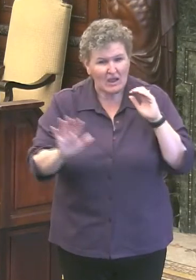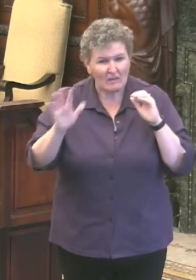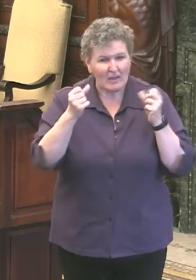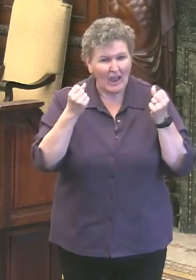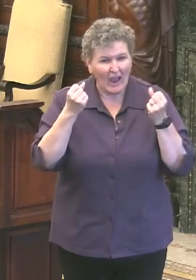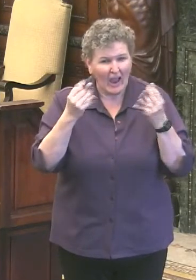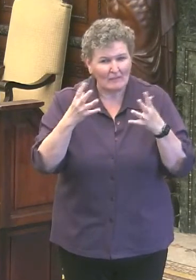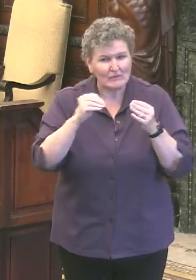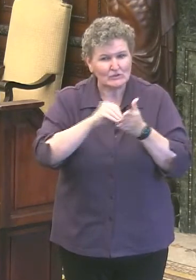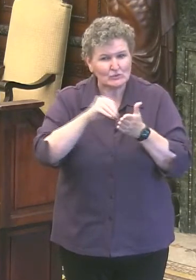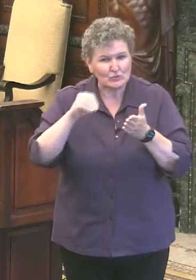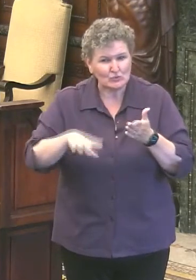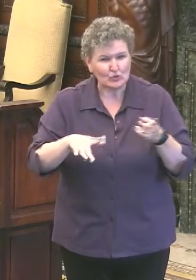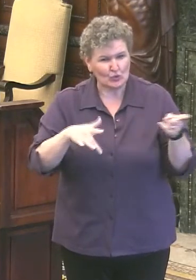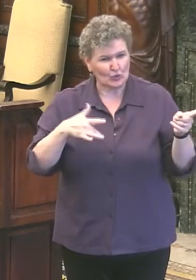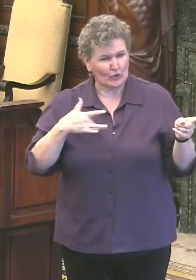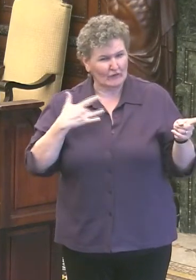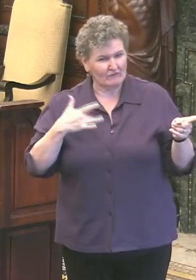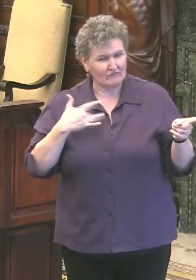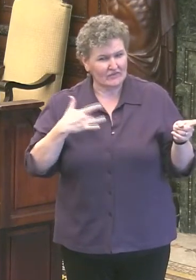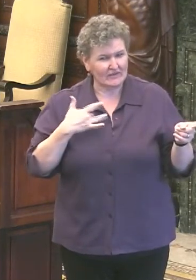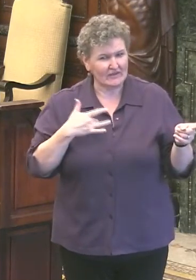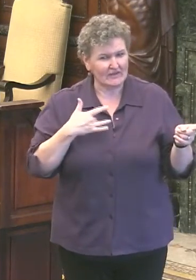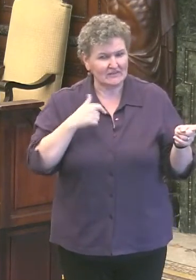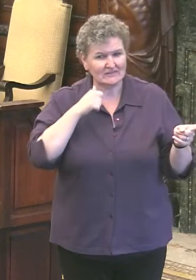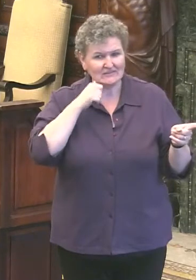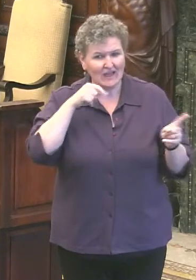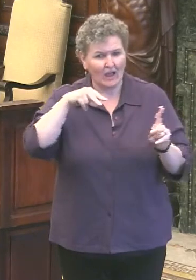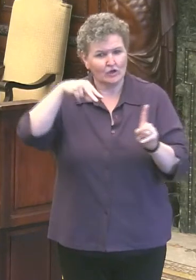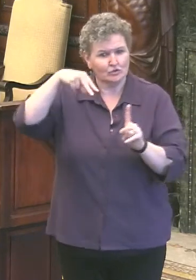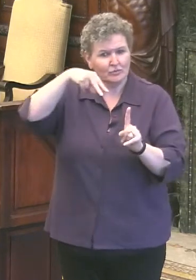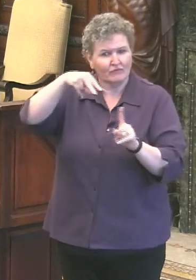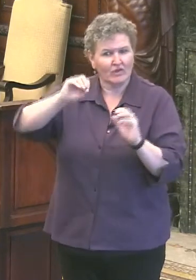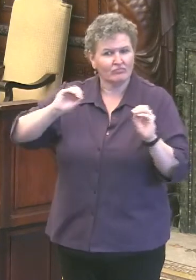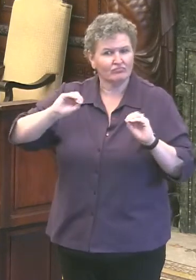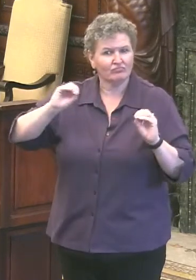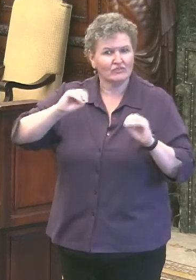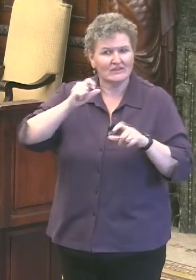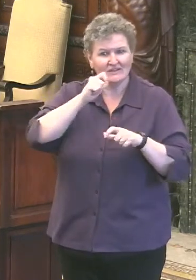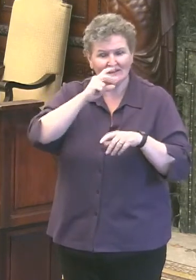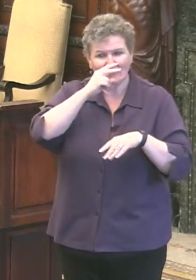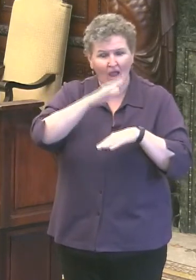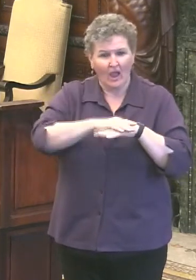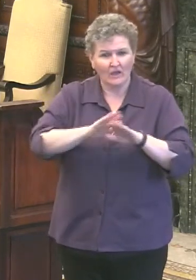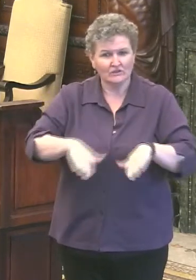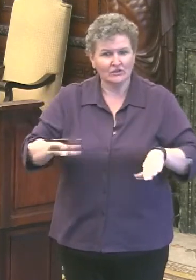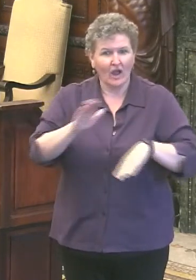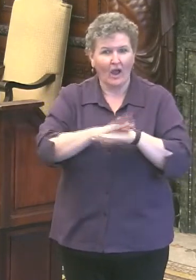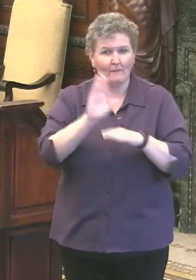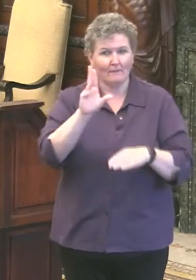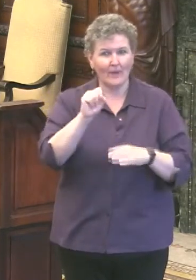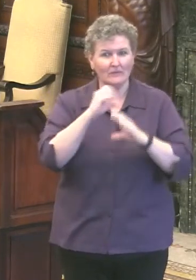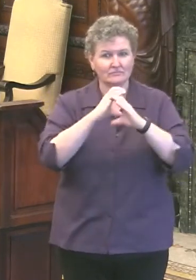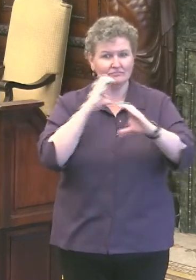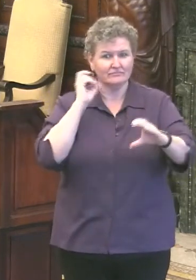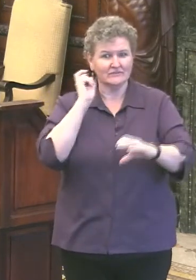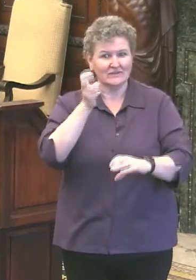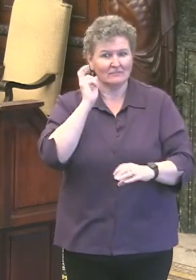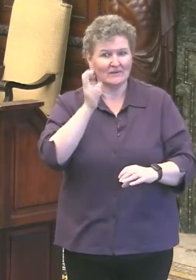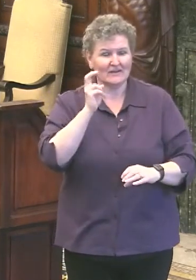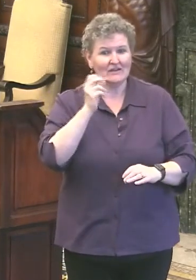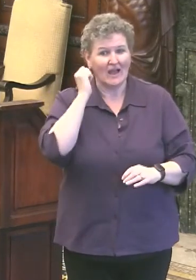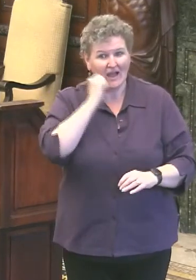commissioner, are you, with them being unsupervised, going to and from twice a day, even if it's limited during the week, is there no